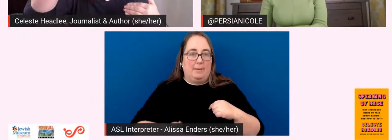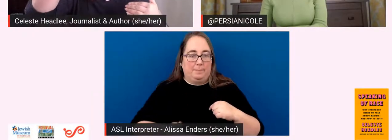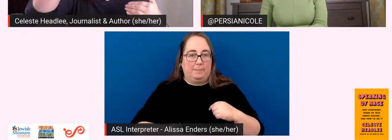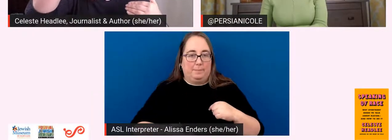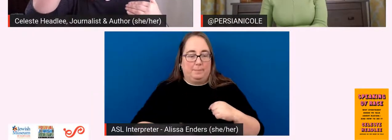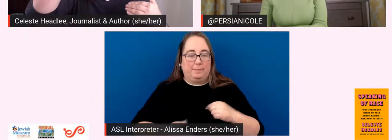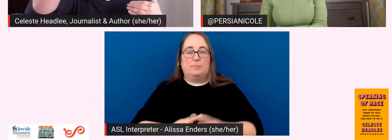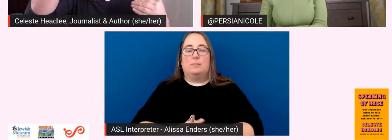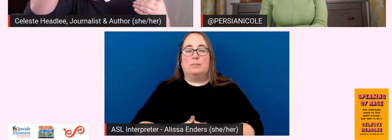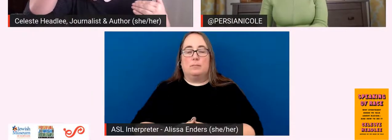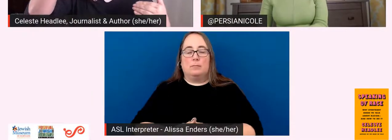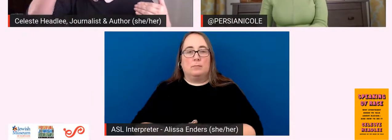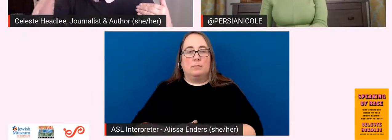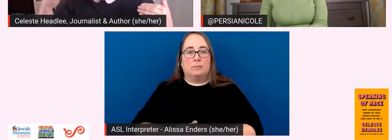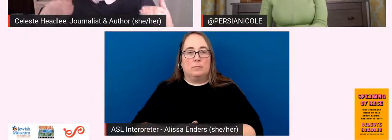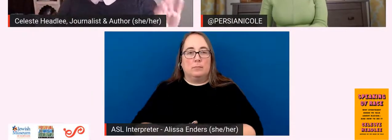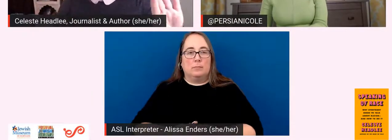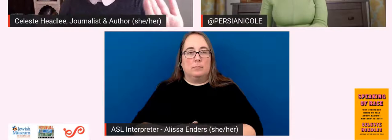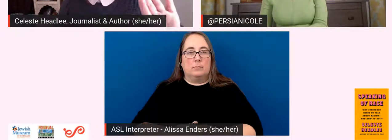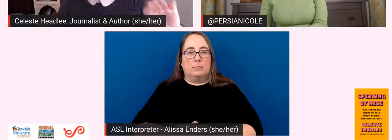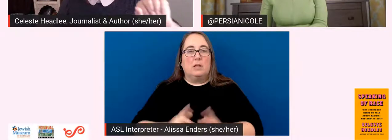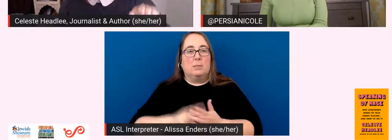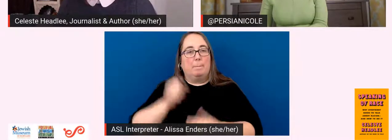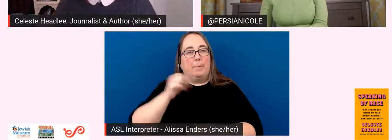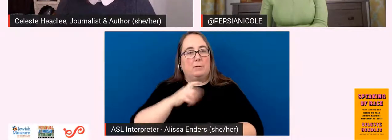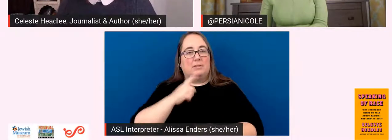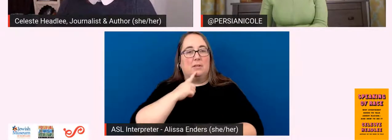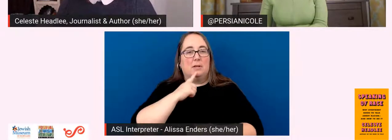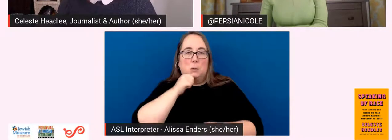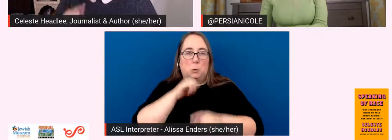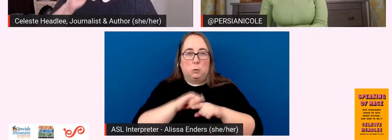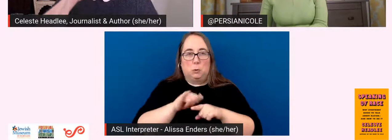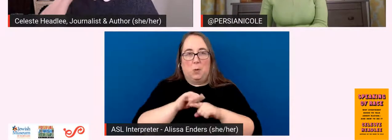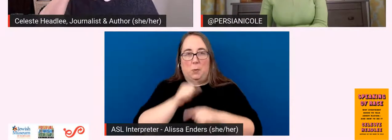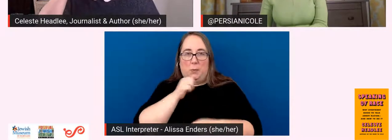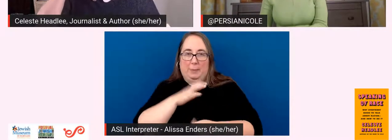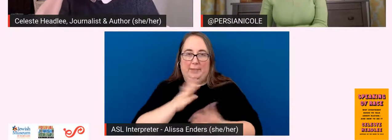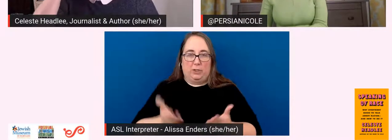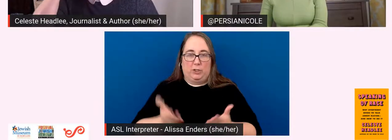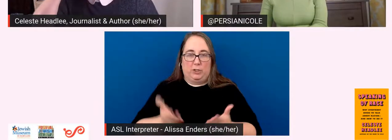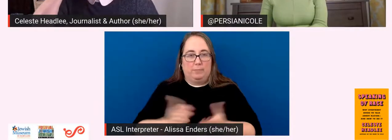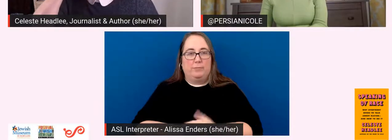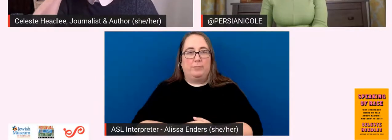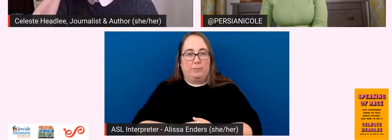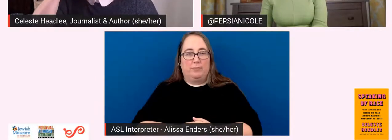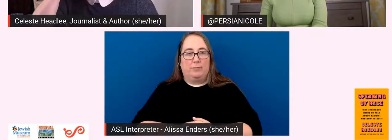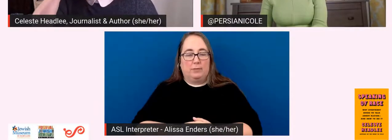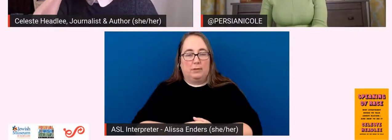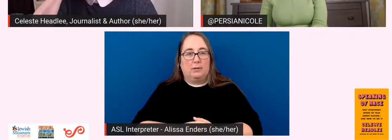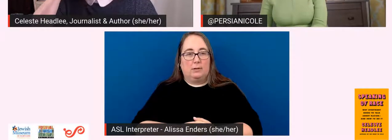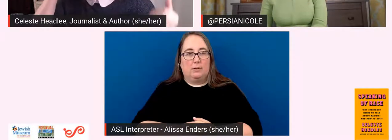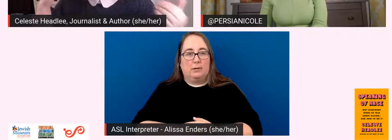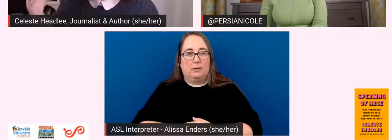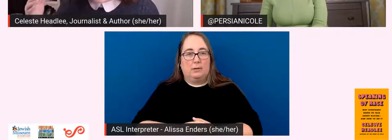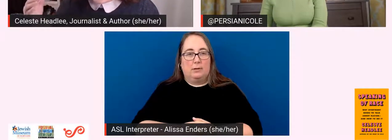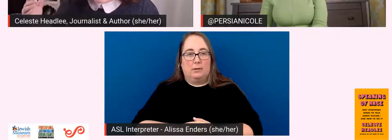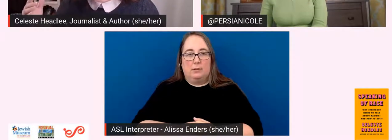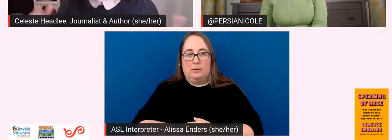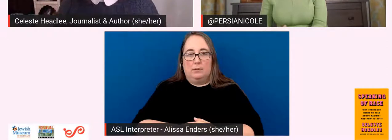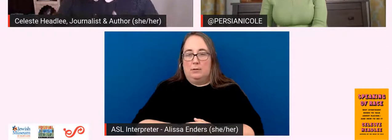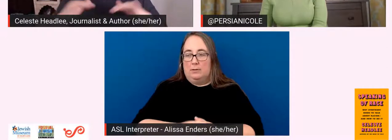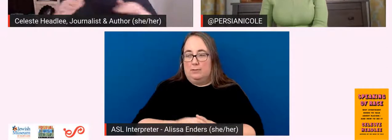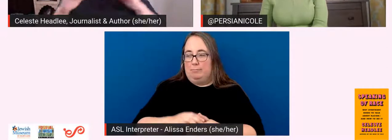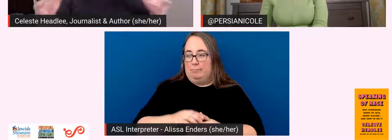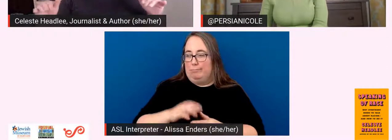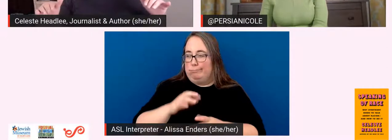when people, sometimes men will say things like, hey, don't swear, there's ladies present. Right. And I would think, oh, so saying that is okay when there's not ladies